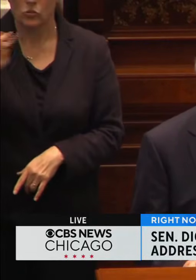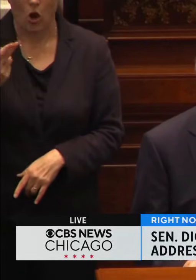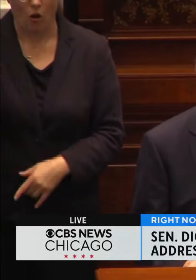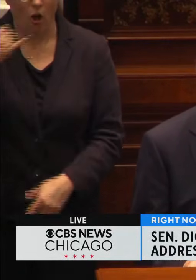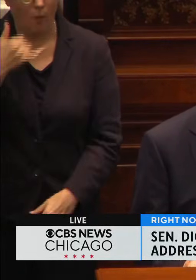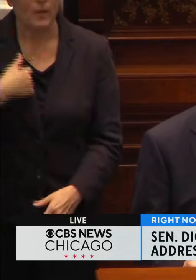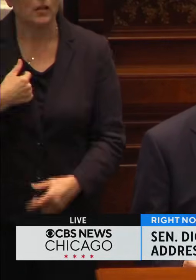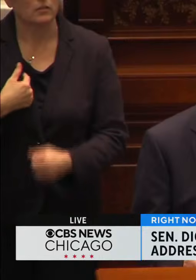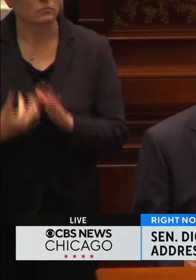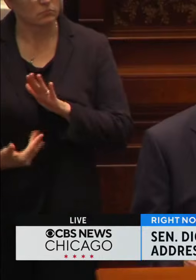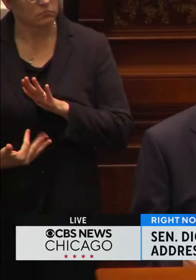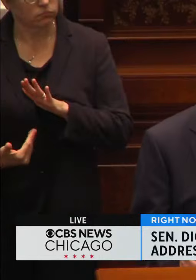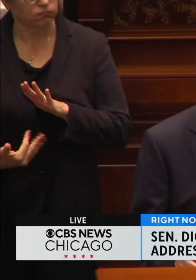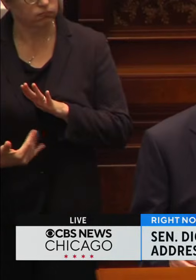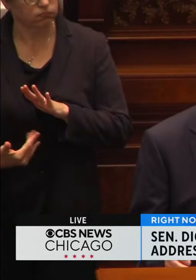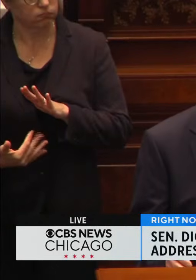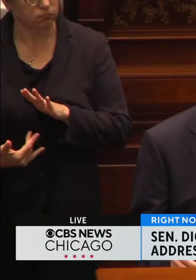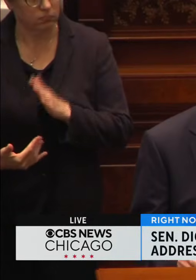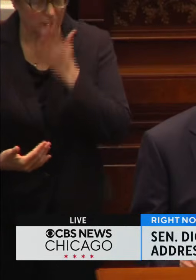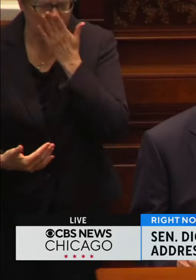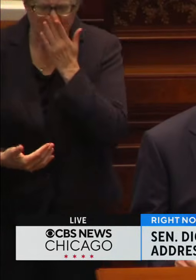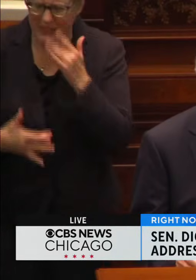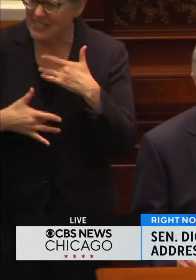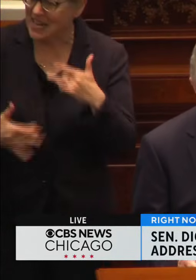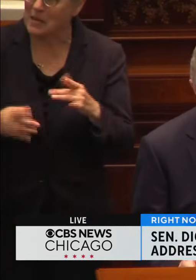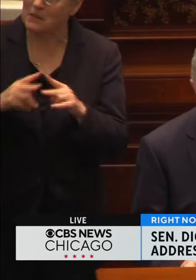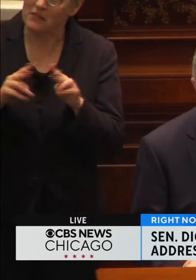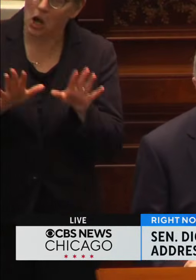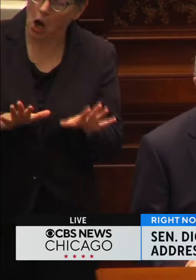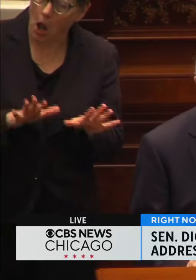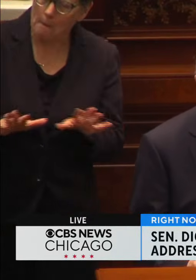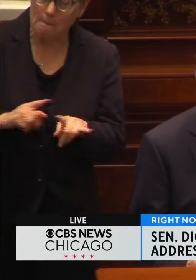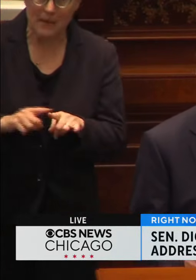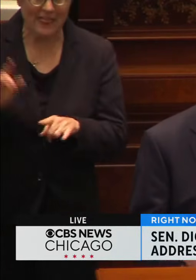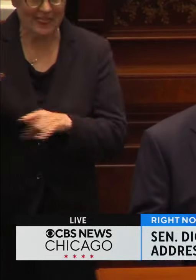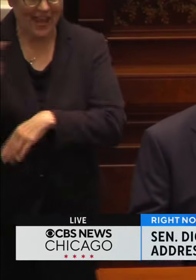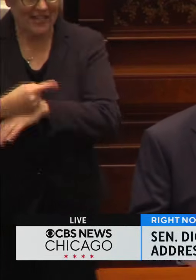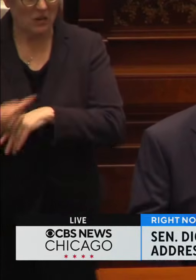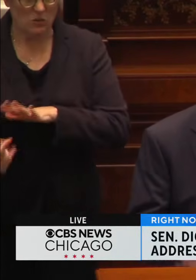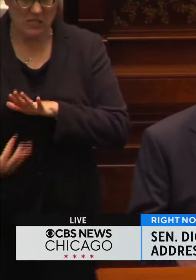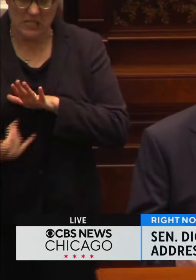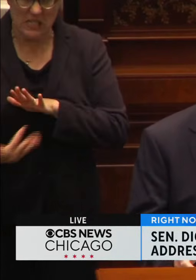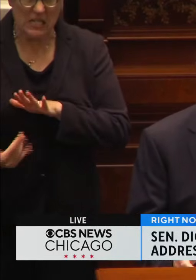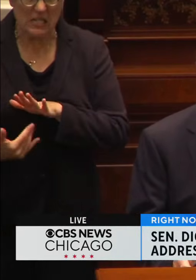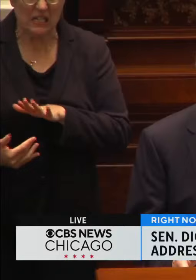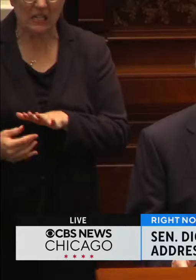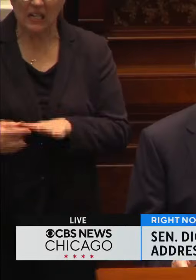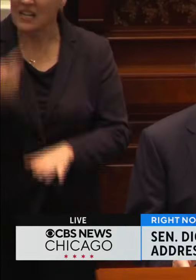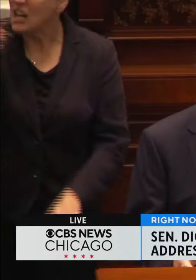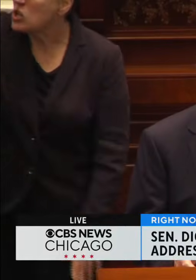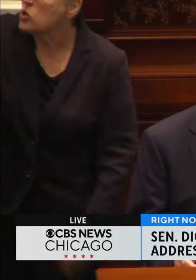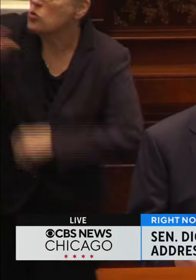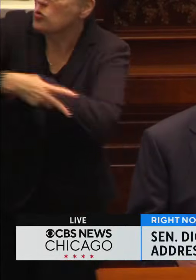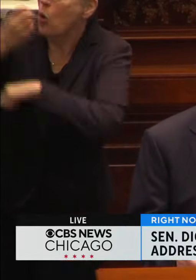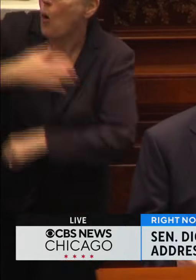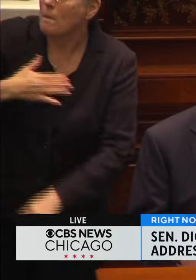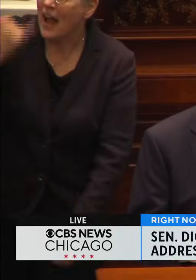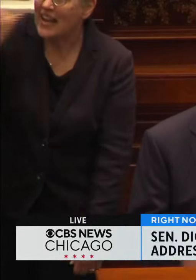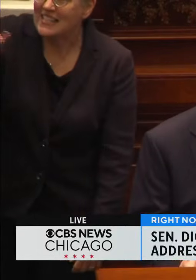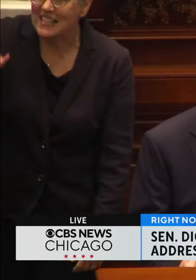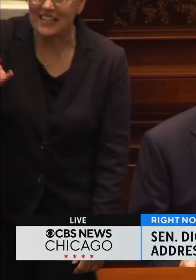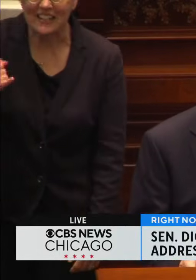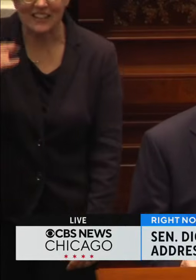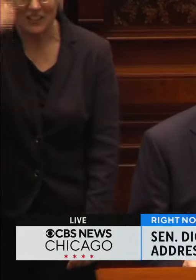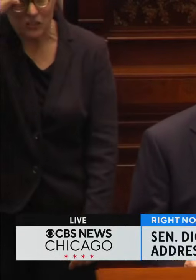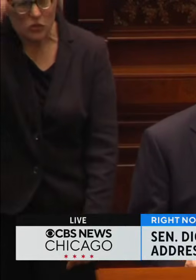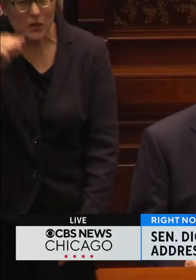angry. He's usually a mild-mannered guy, but he was upset with me. He said, "You stole my idea. The DREAM Act was